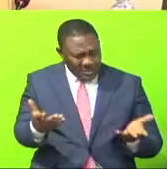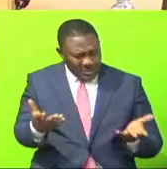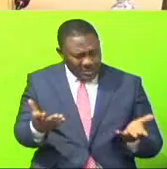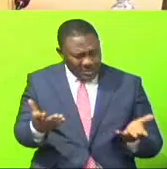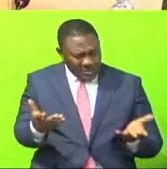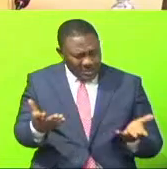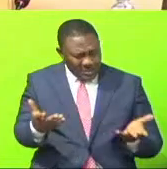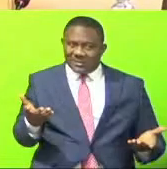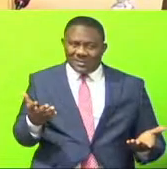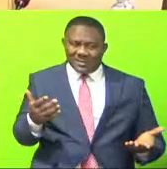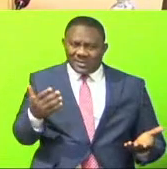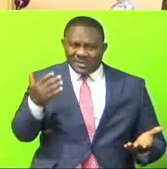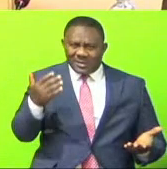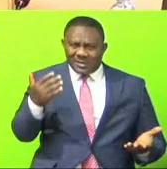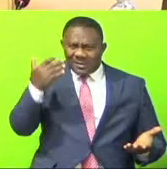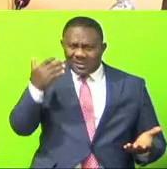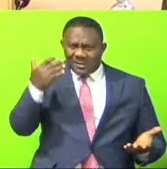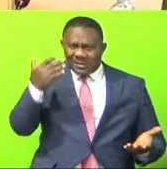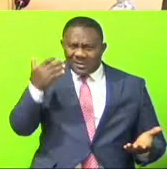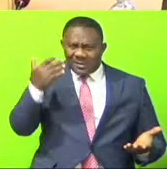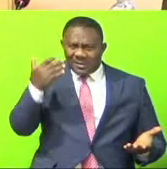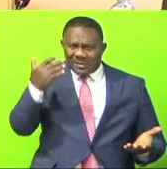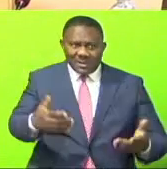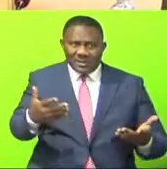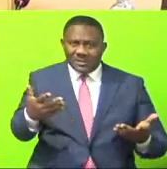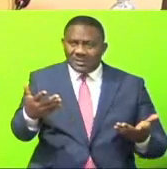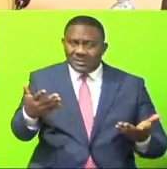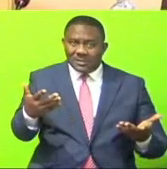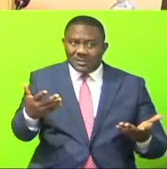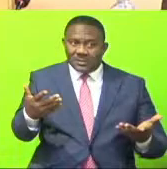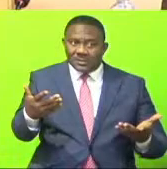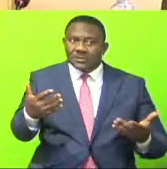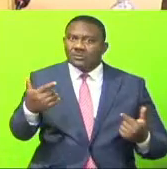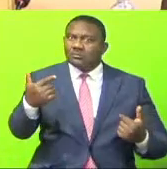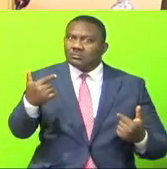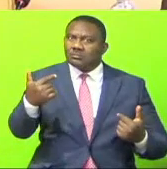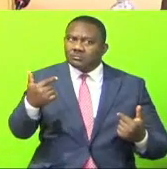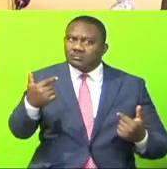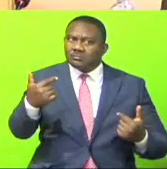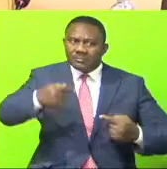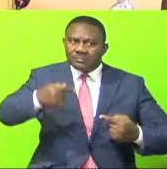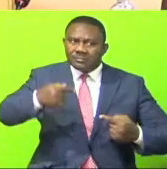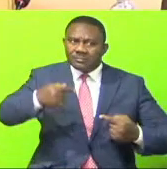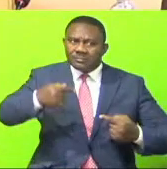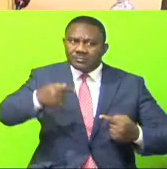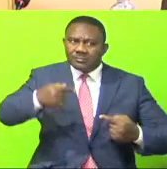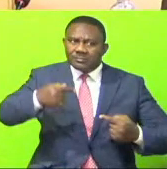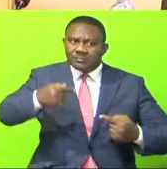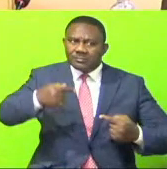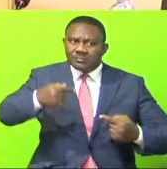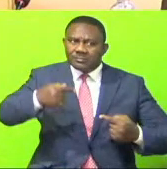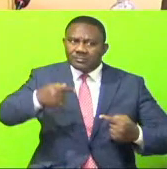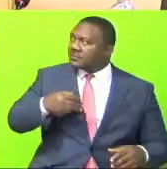to argue that members of your party elected to parliament on